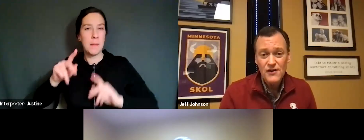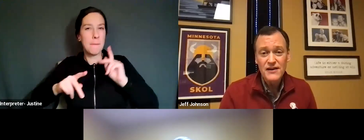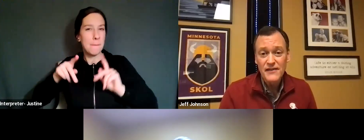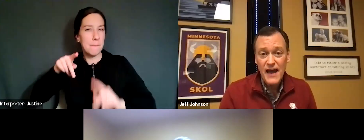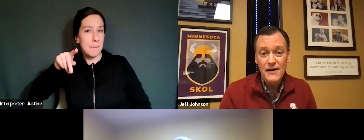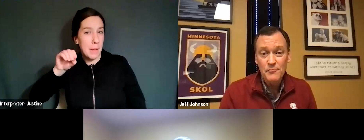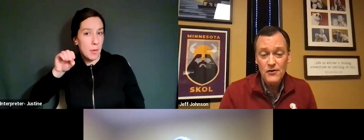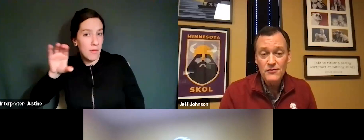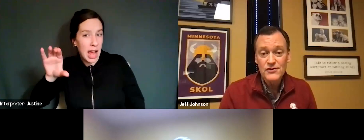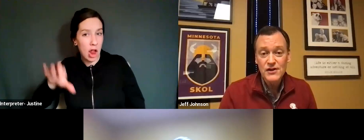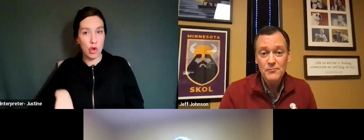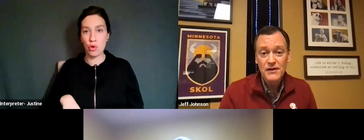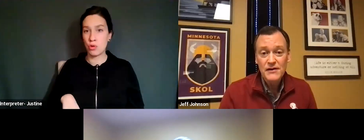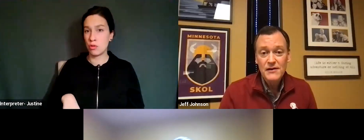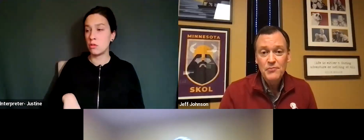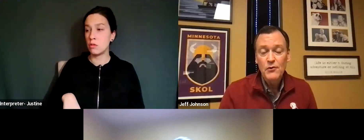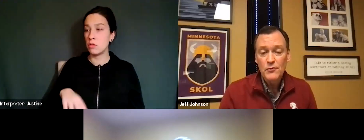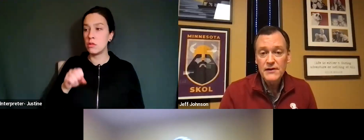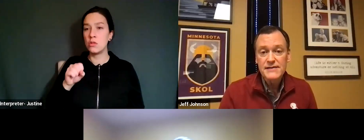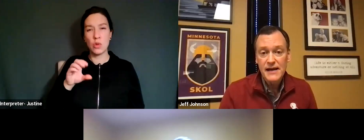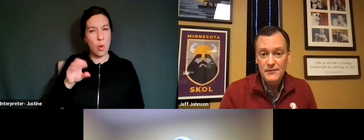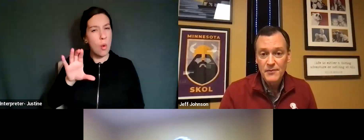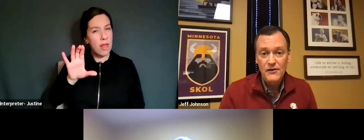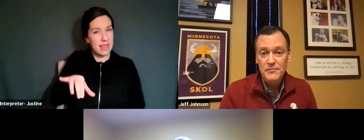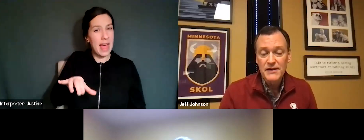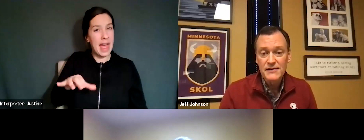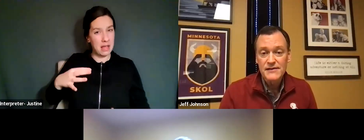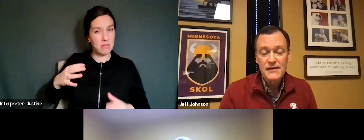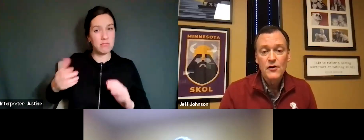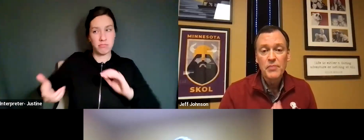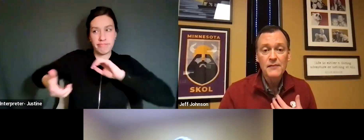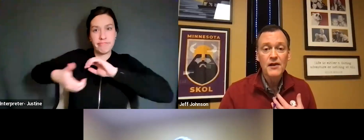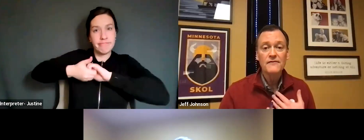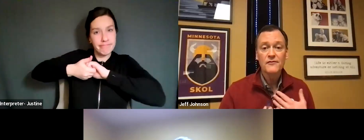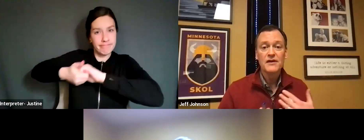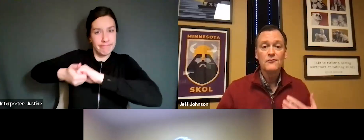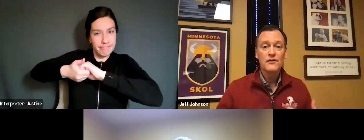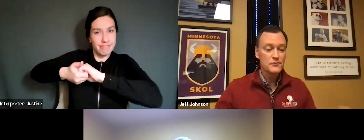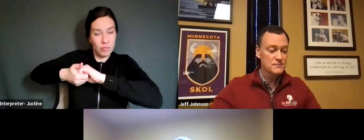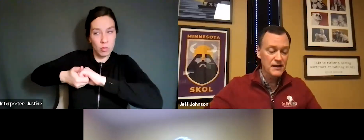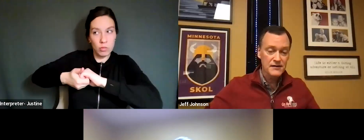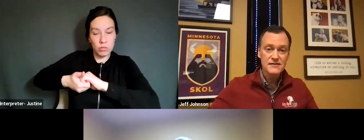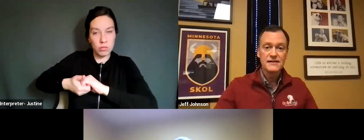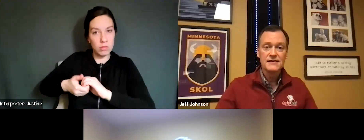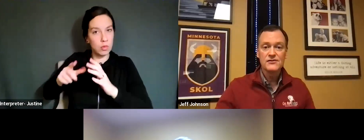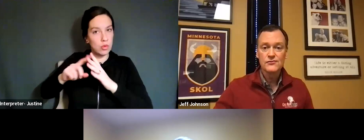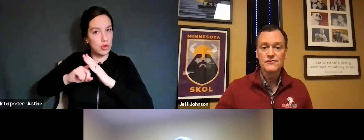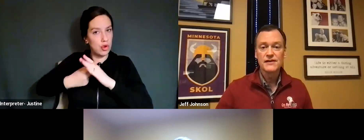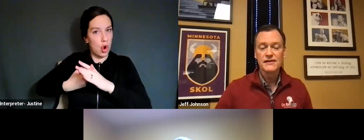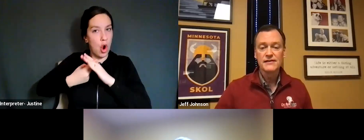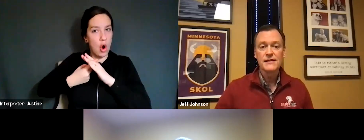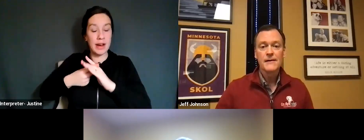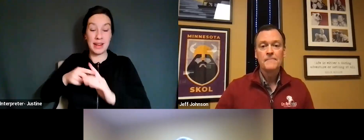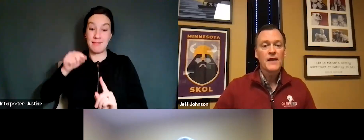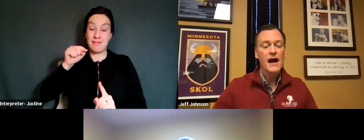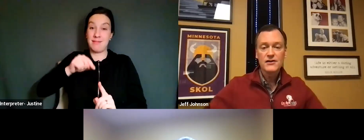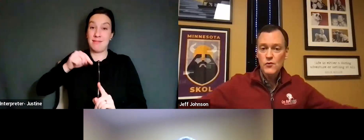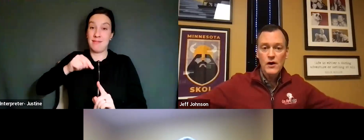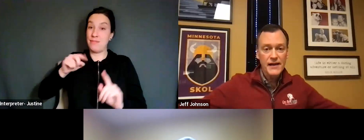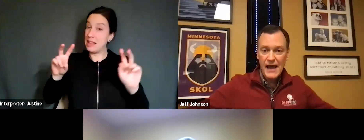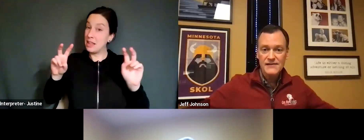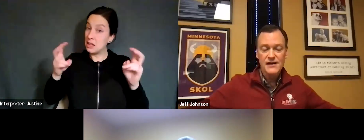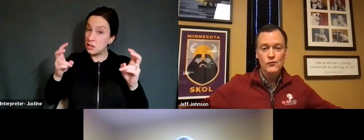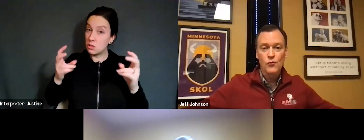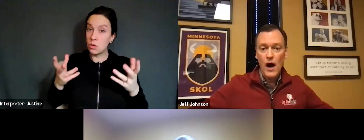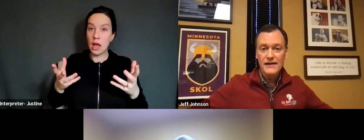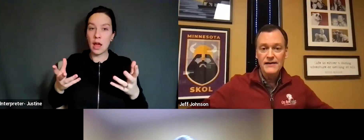just starting that partnership, but we're really excited about it because, you know, bottom line for me with respect to these issues is I just